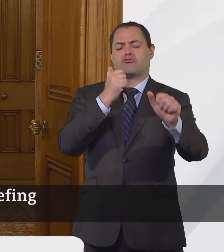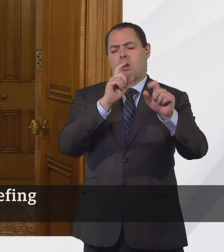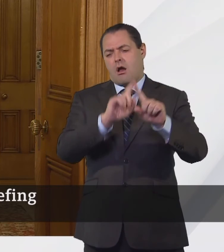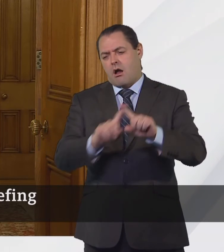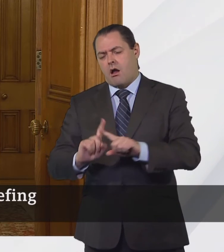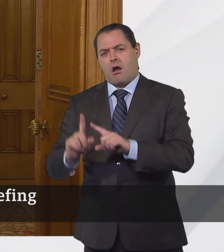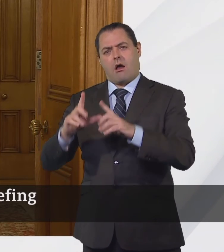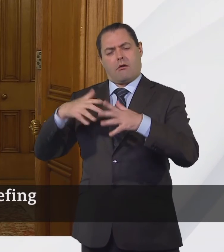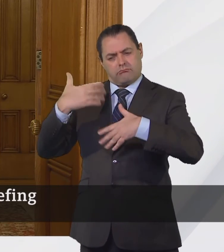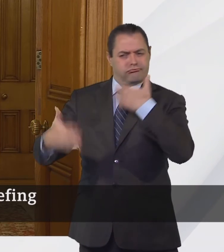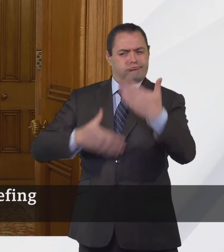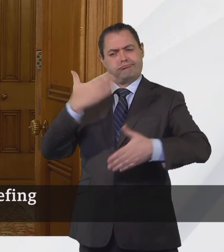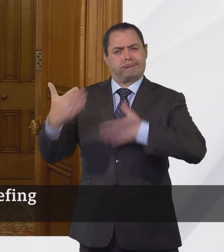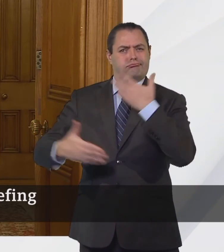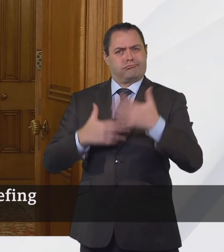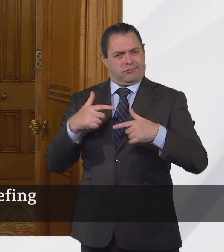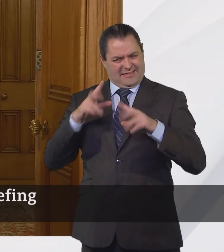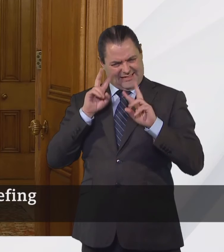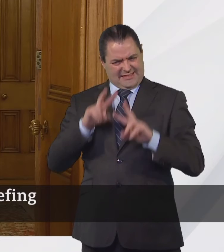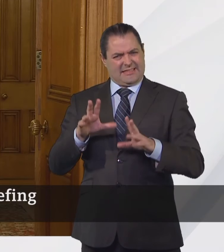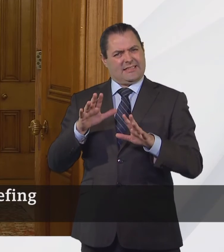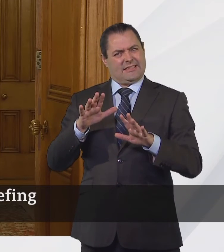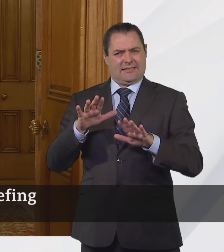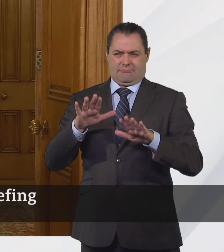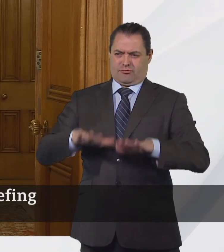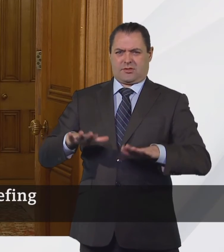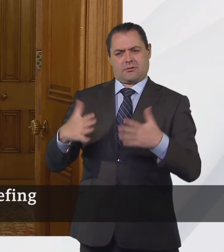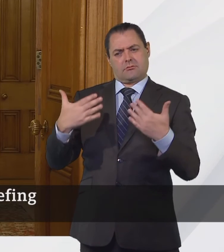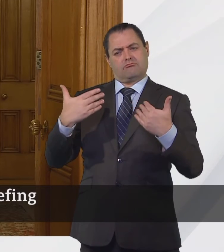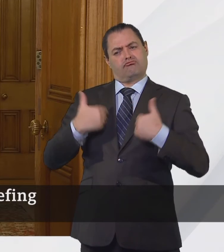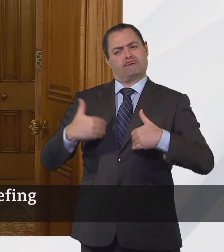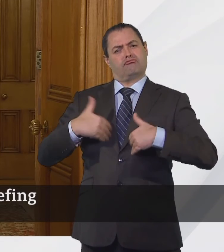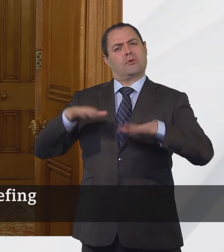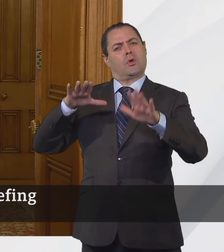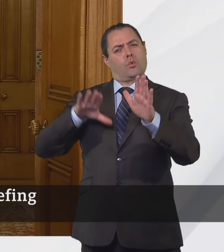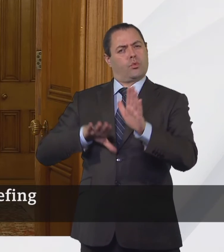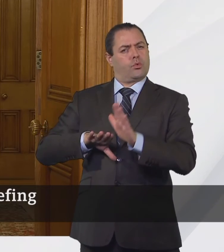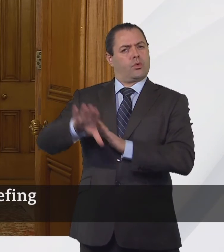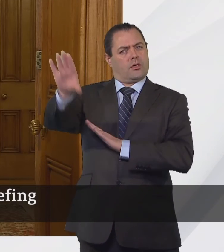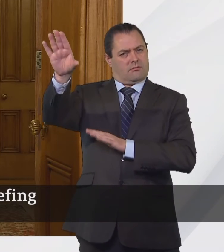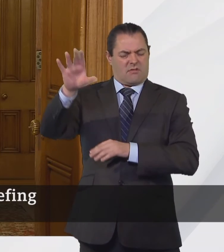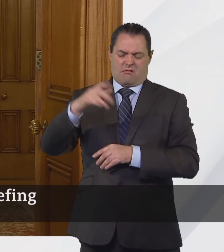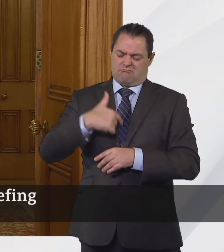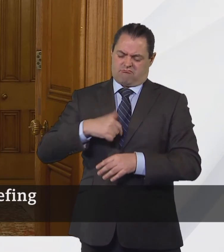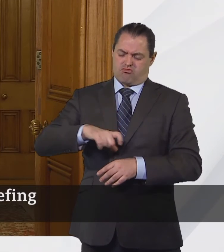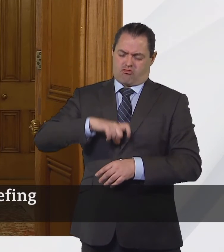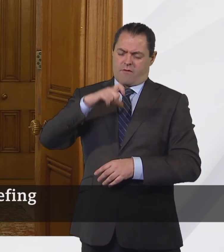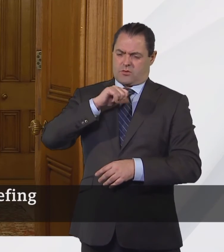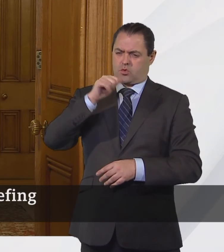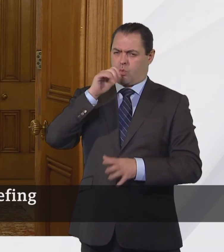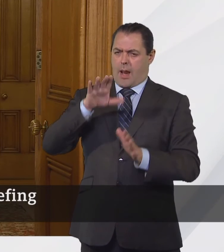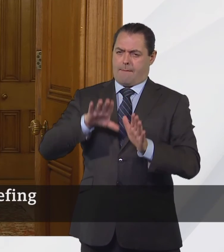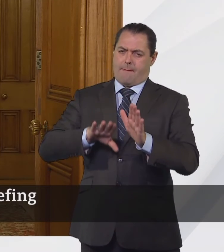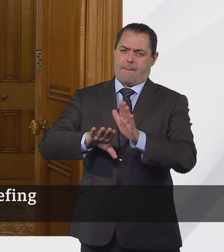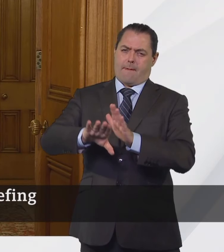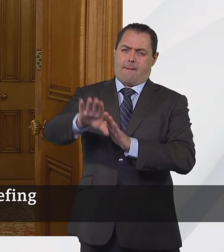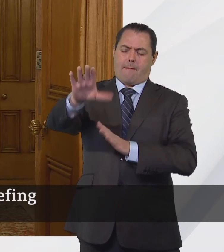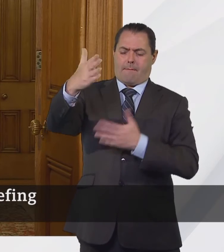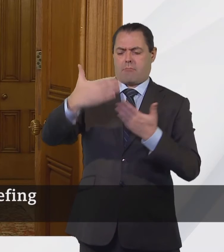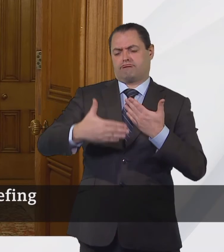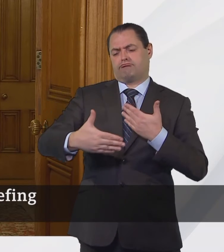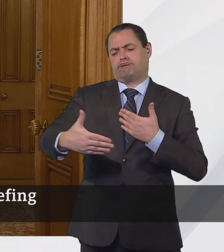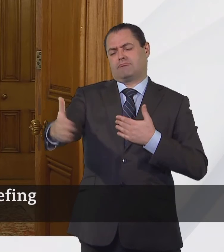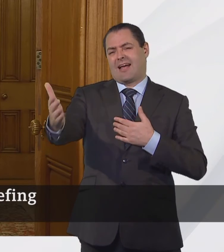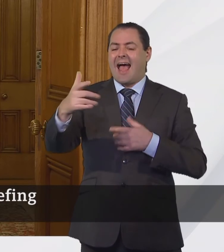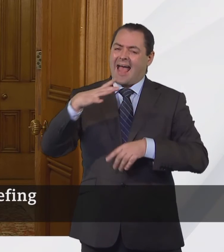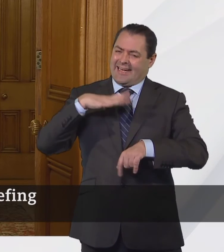to build long-term prosperity for the UK. And I'm very, very confident about the path that we're on. But it